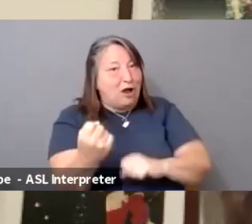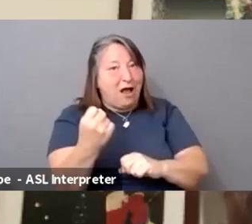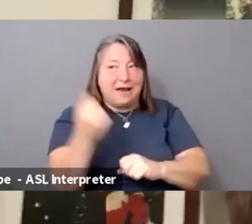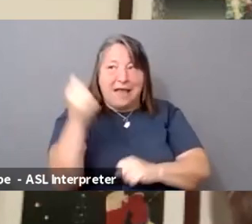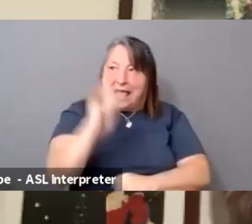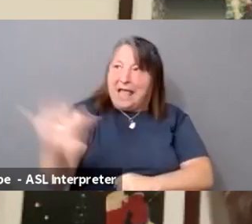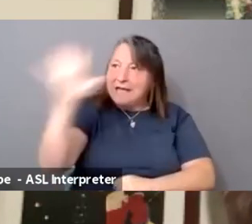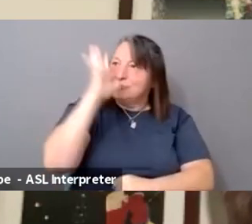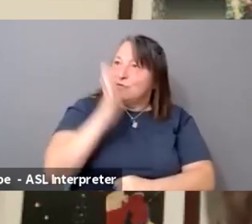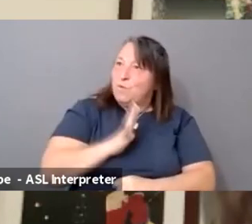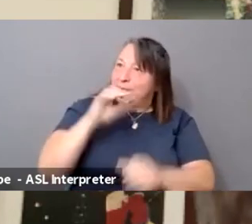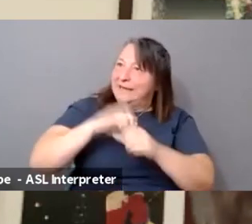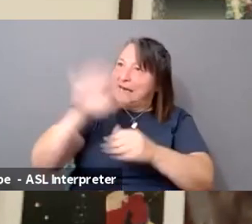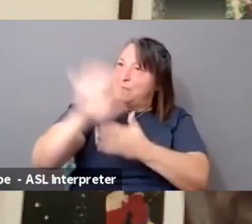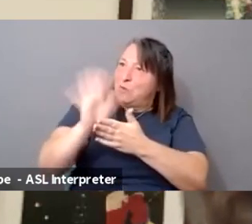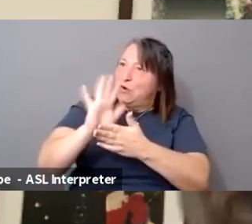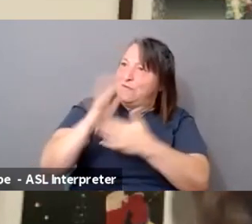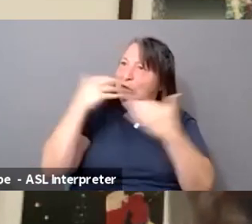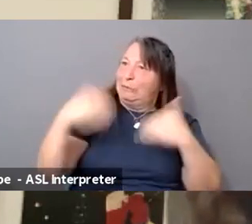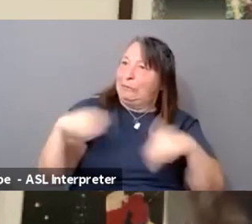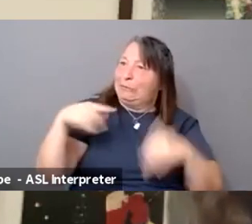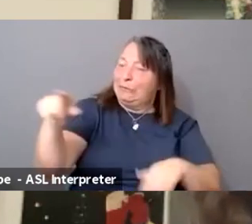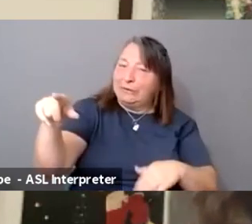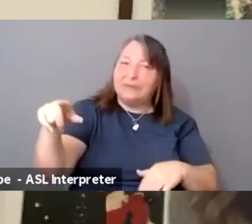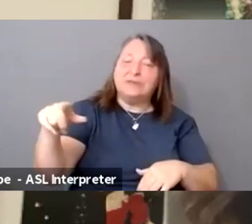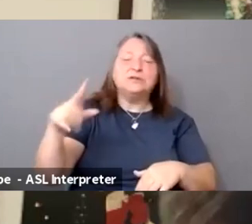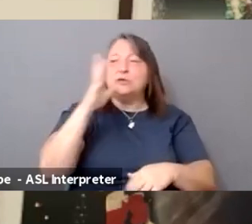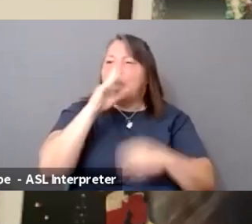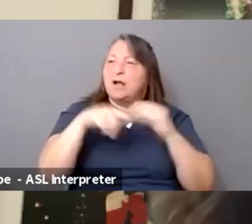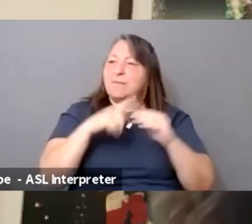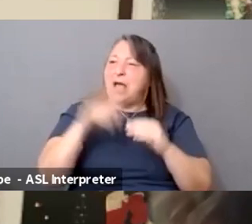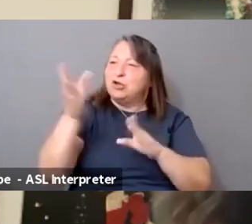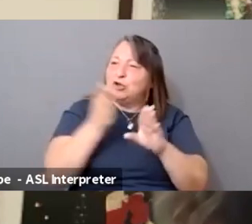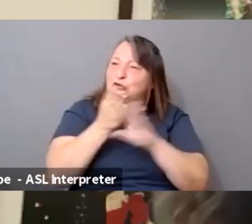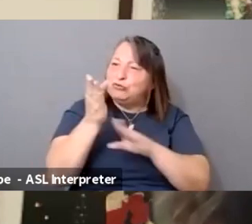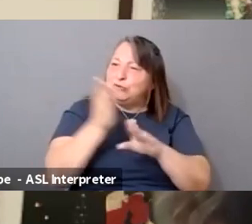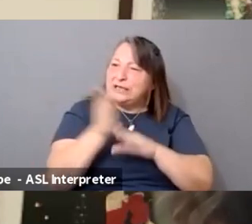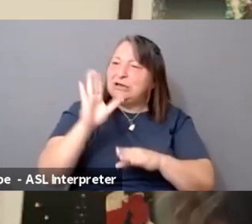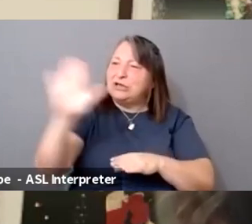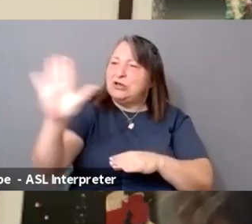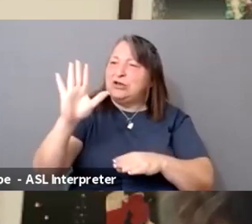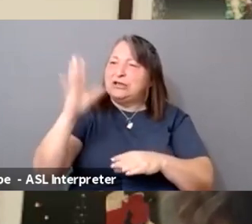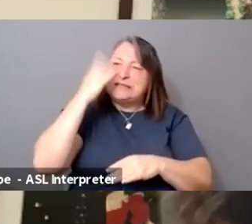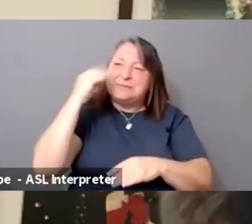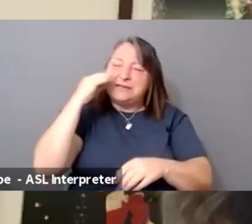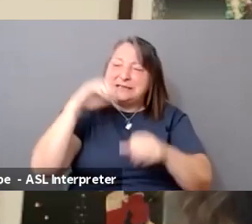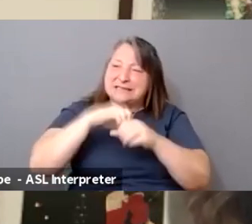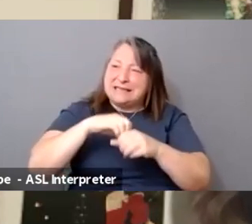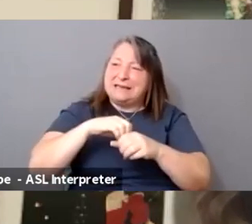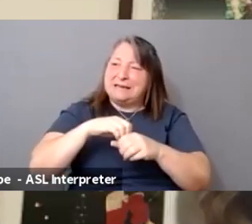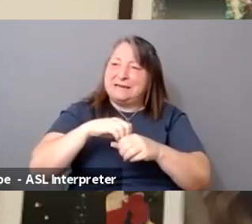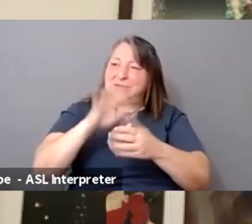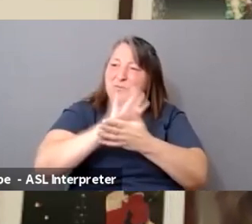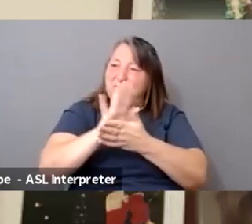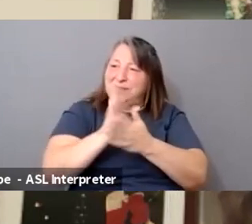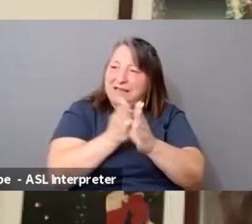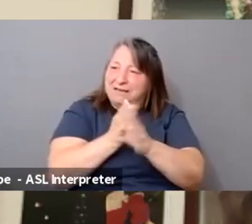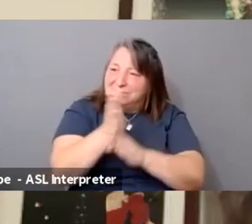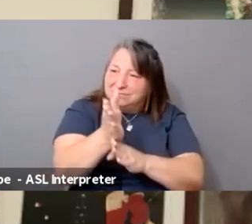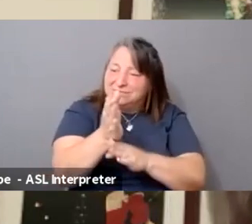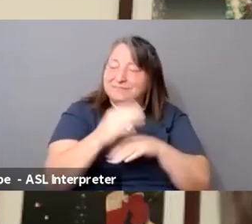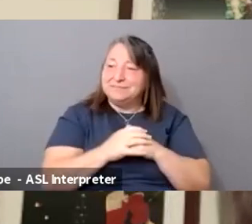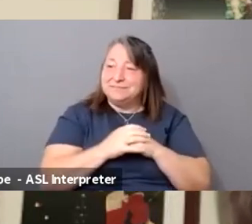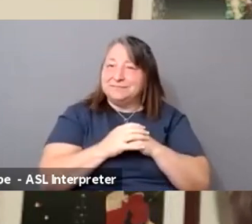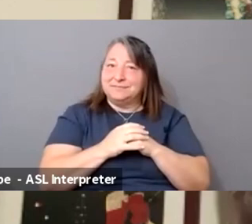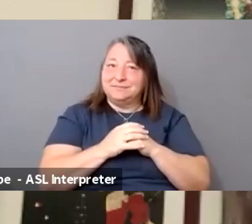your career and your experience in the industry, and also, you know,